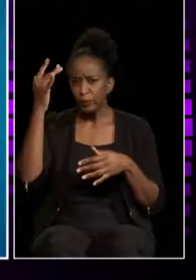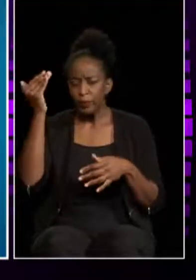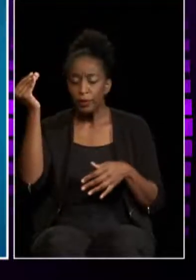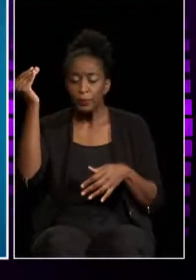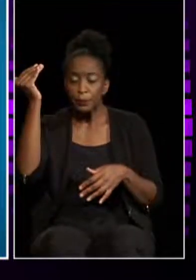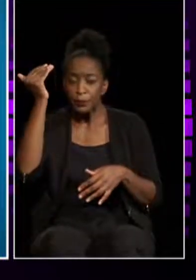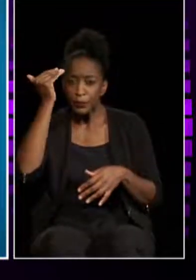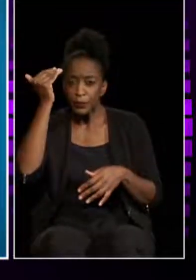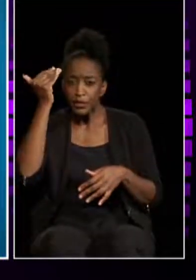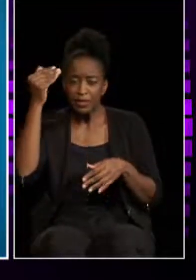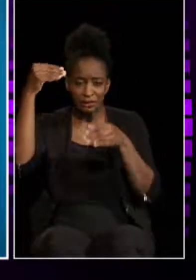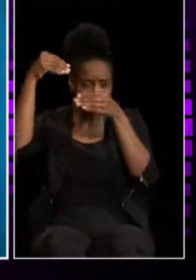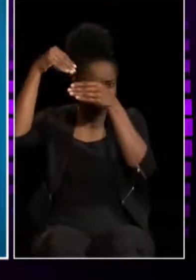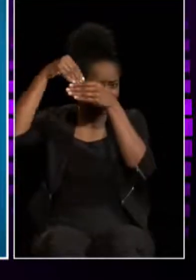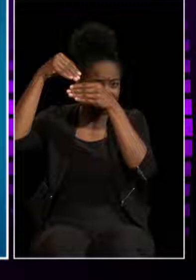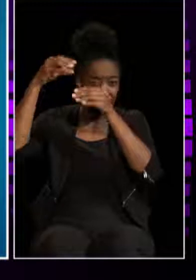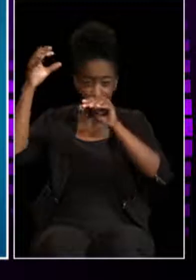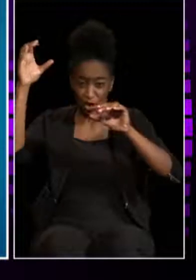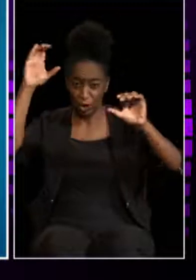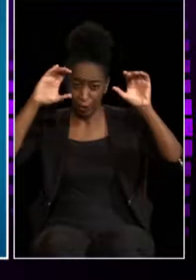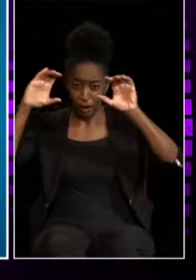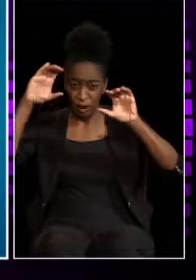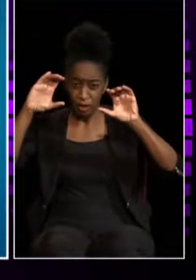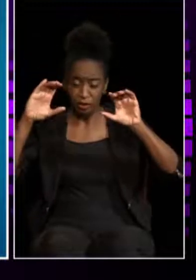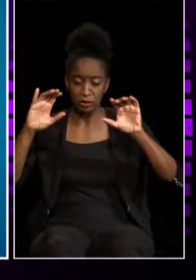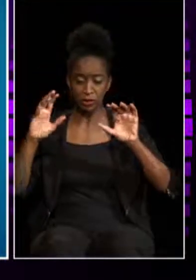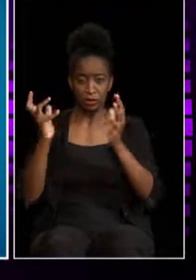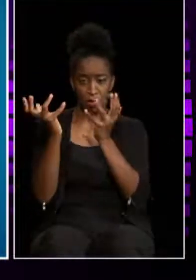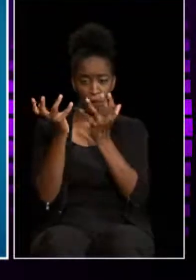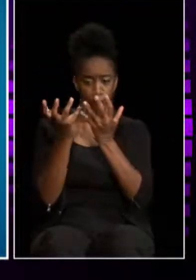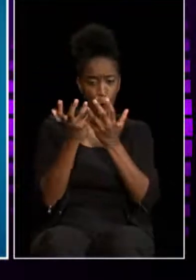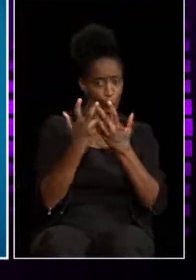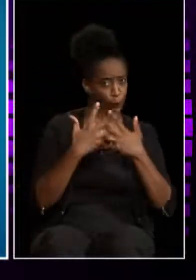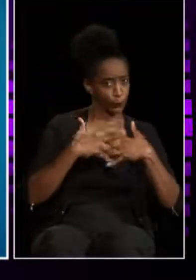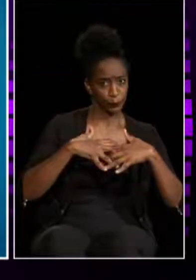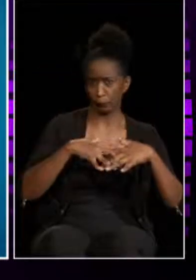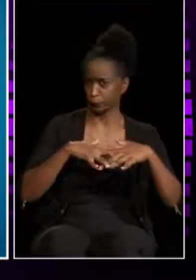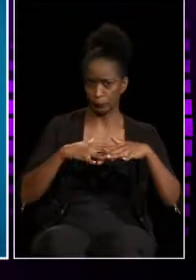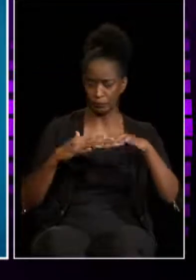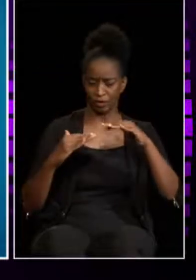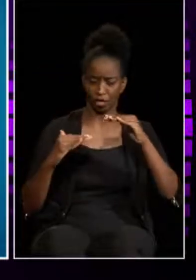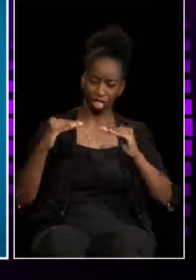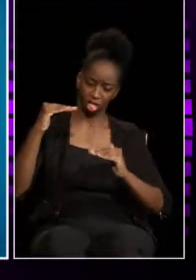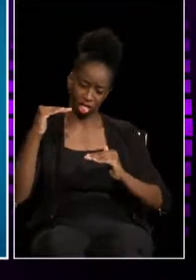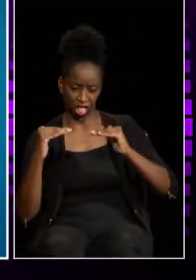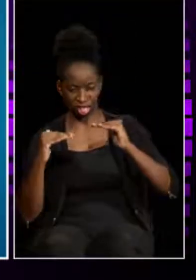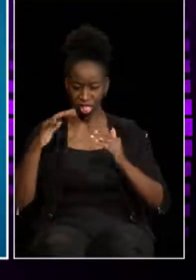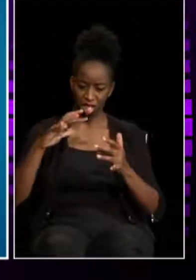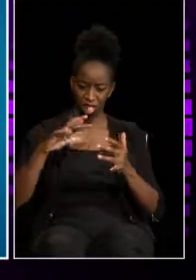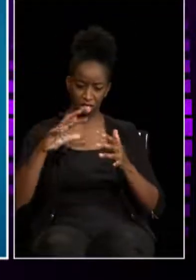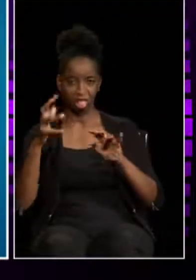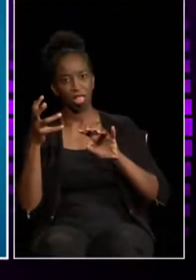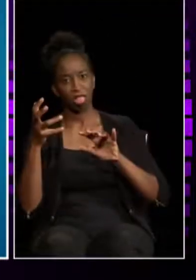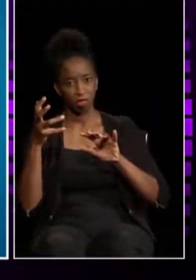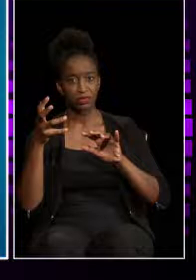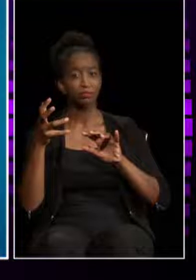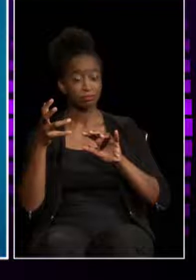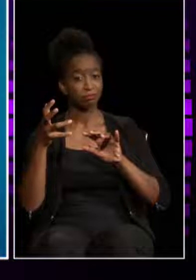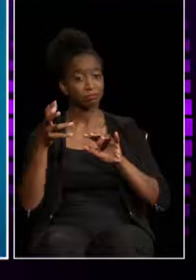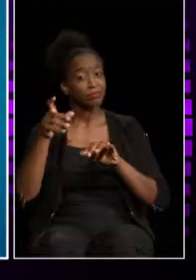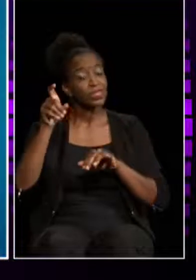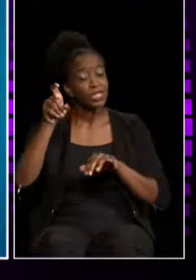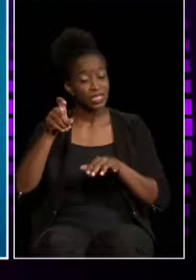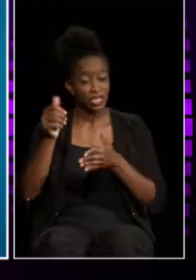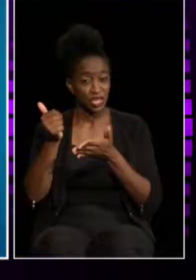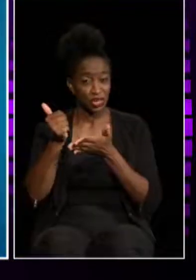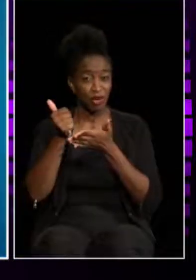counseling. So what we want to do with today's episode is to sensitize people to different terms and educate people on the true